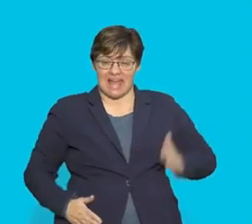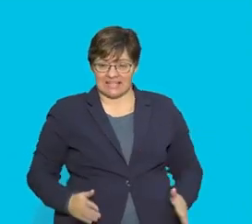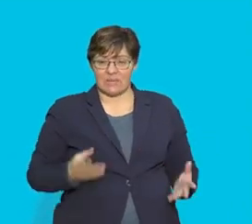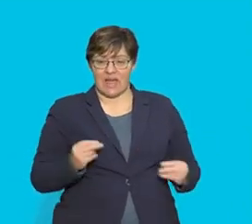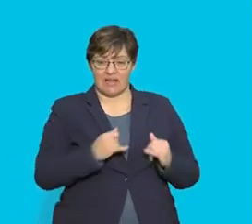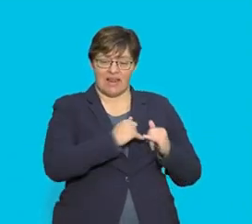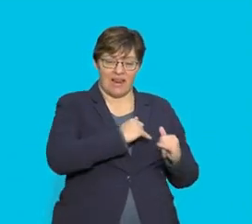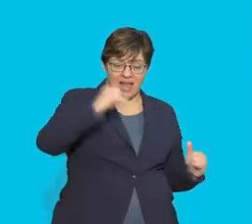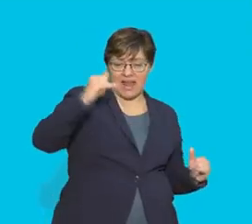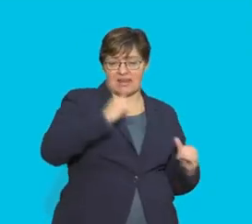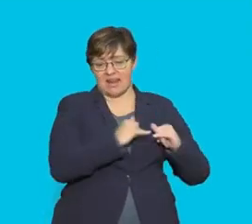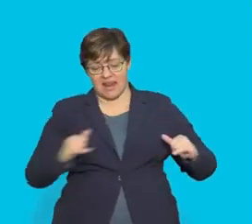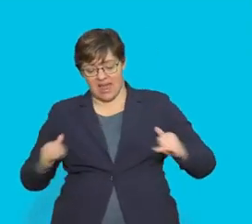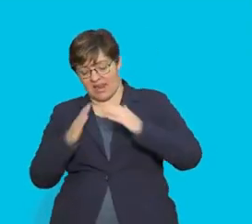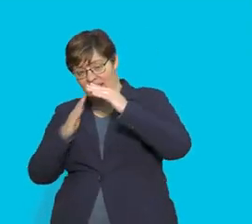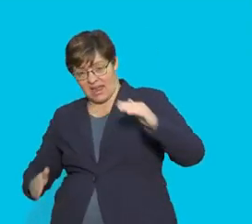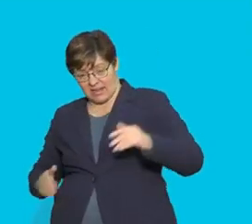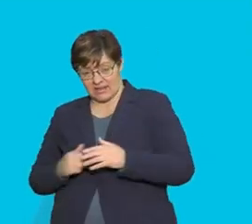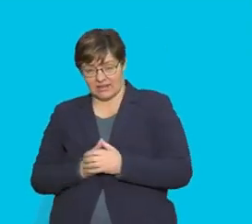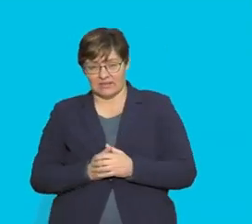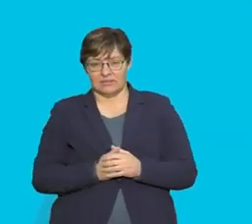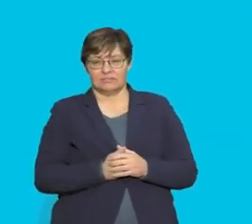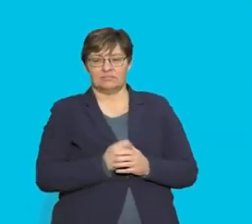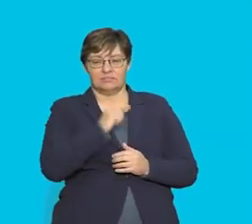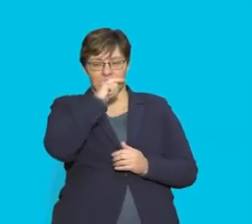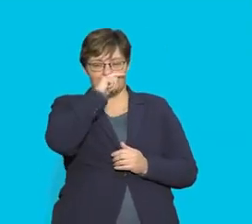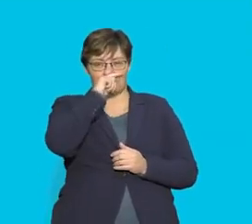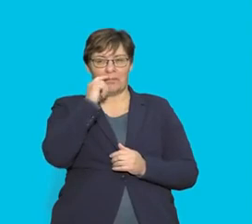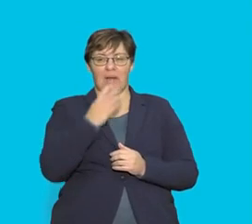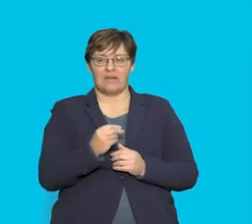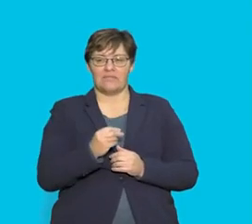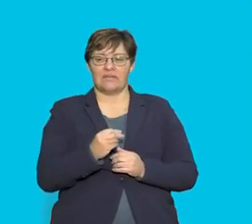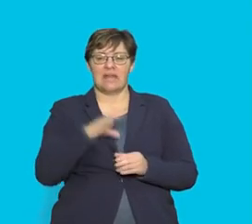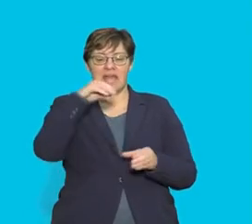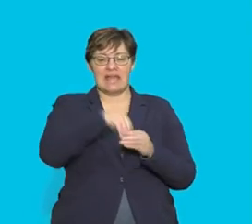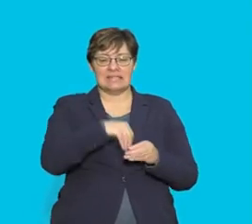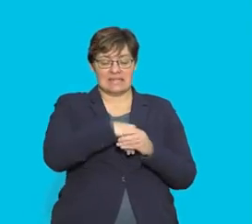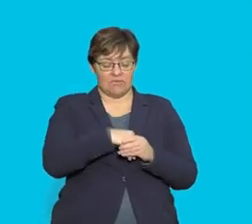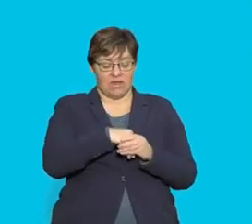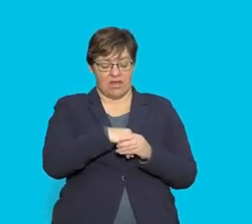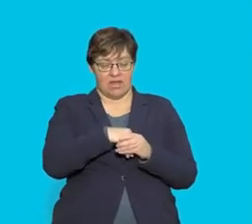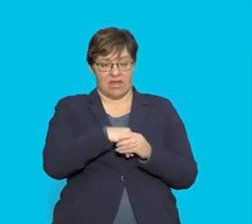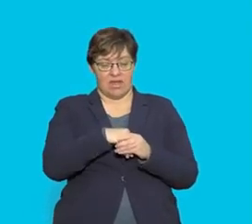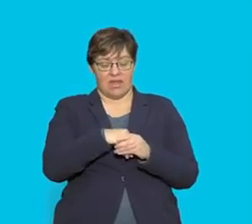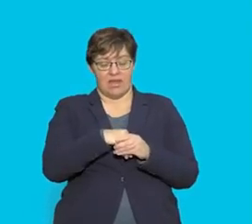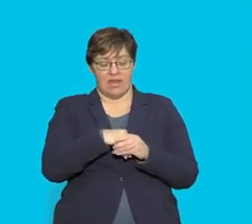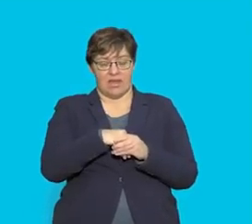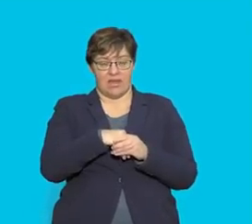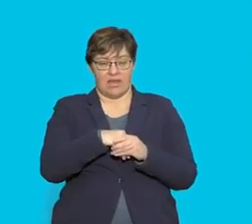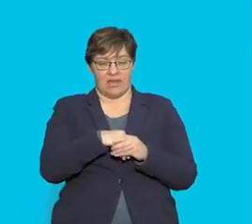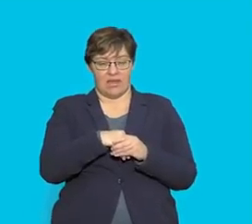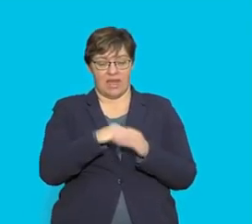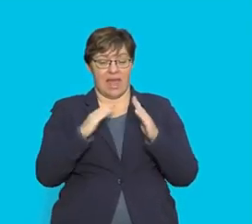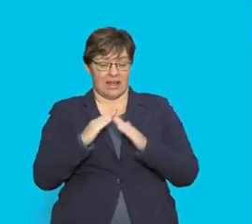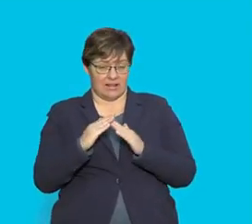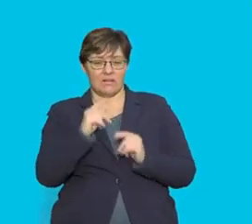have sides, which are the line segments that I told you about. Now, we have what we call interior angles. So you see